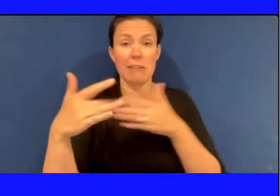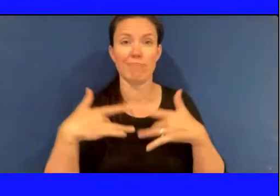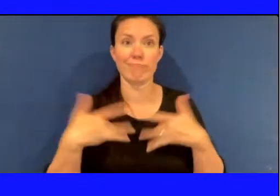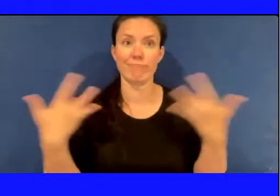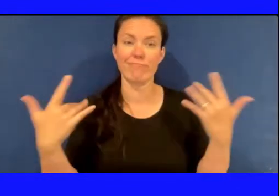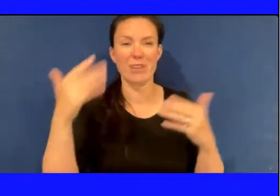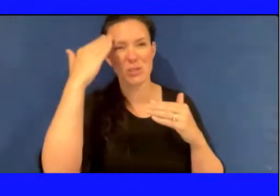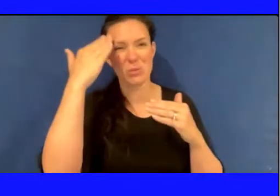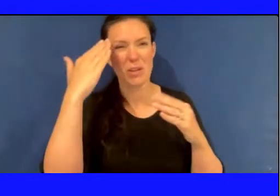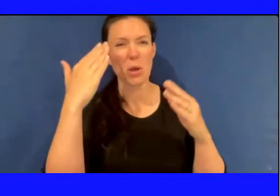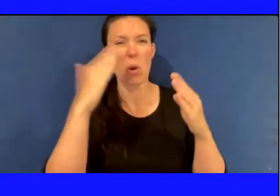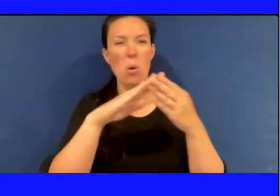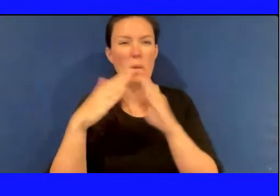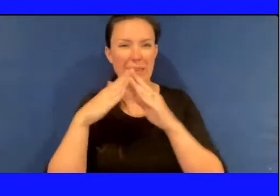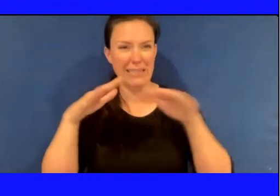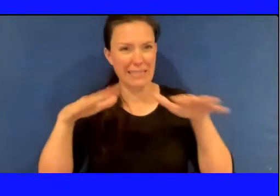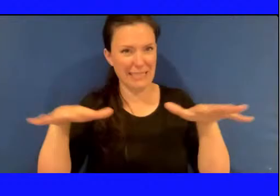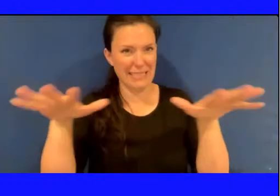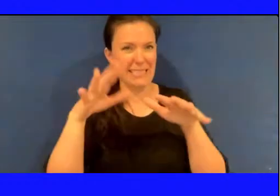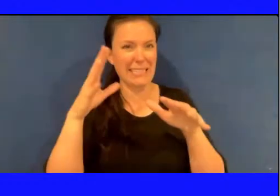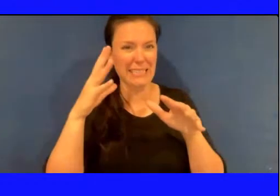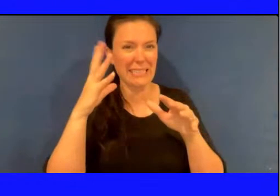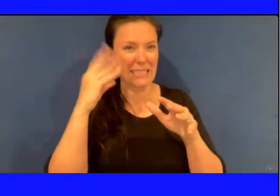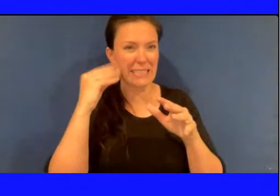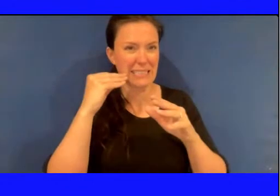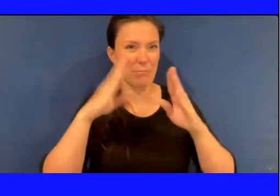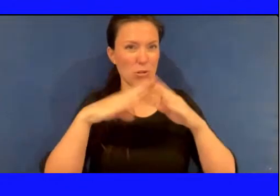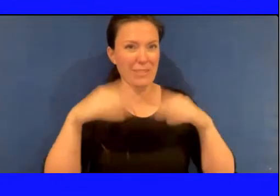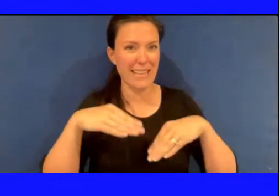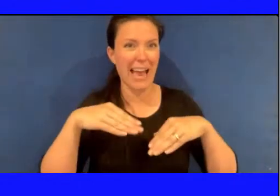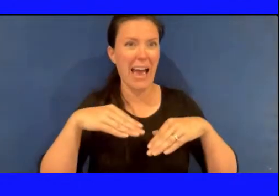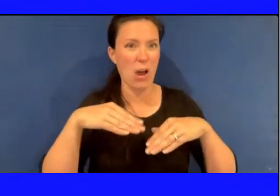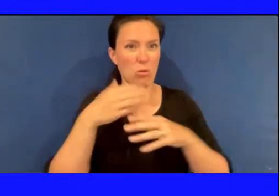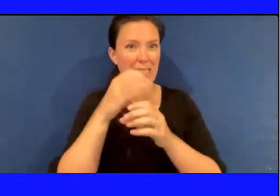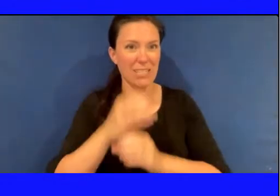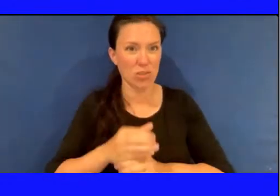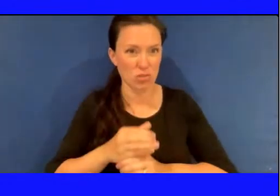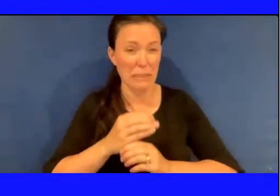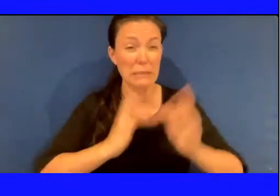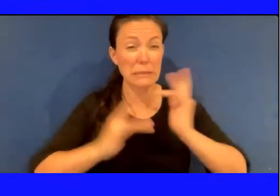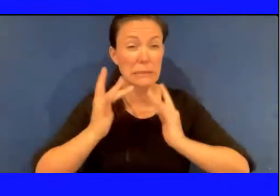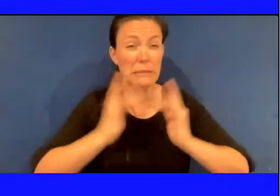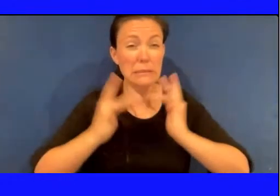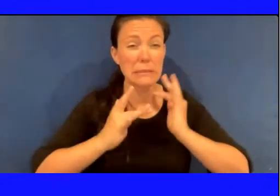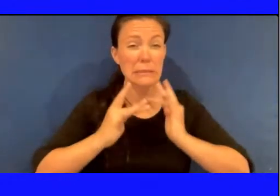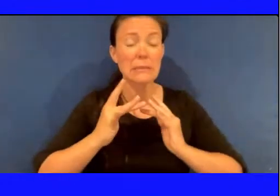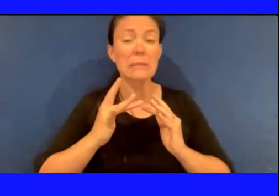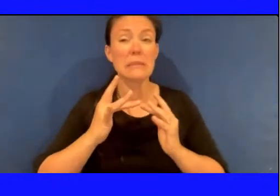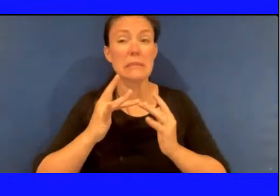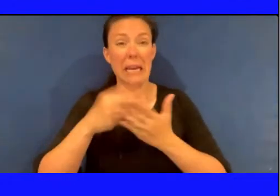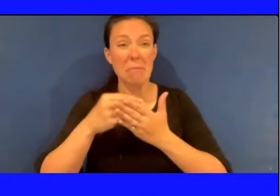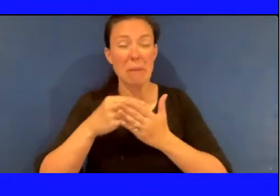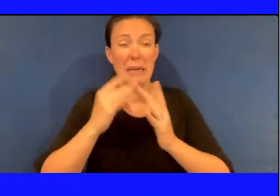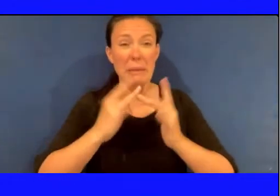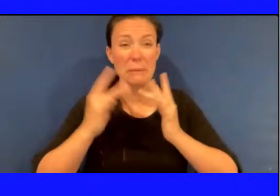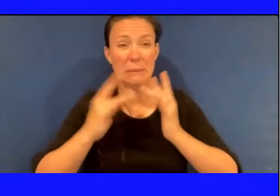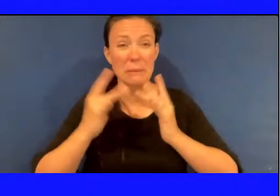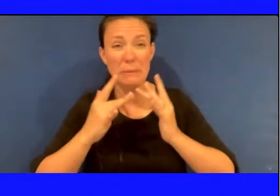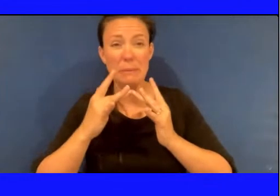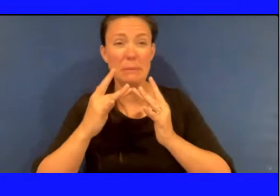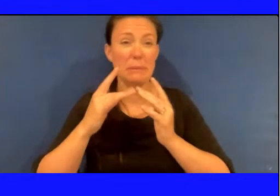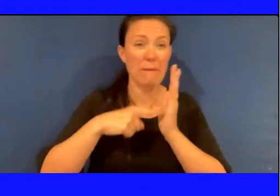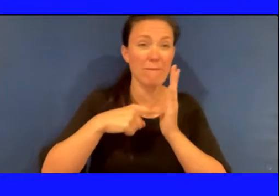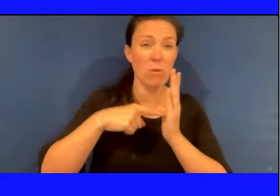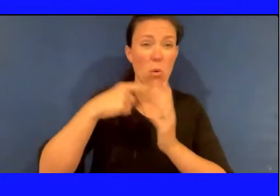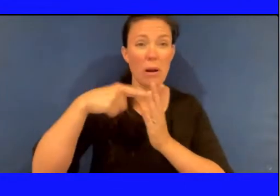going through both a housing crisis and an affordability crisis. And by utilizing HPD's ELA program, we can